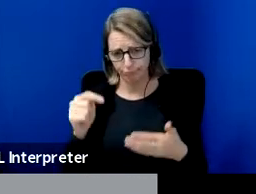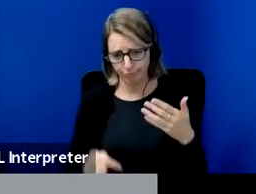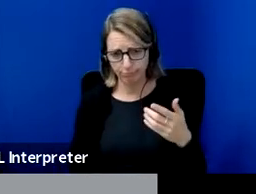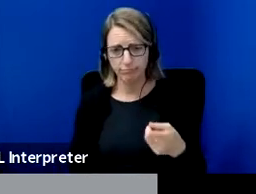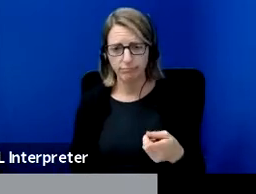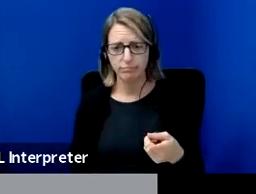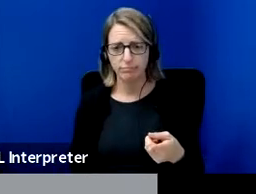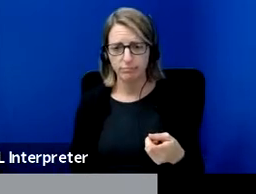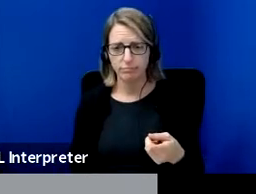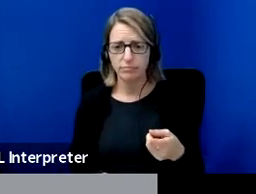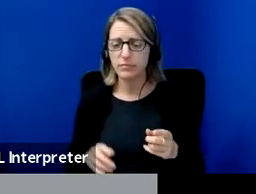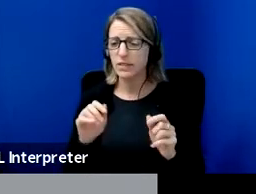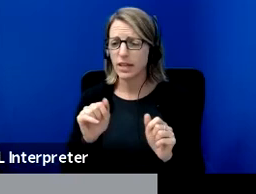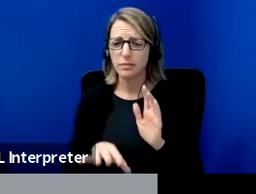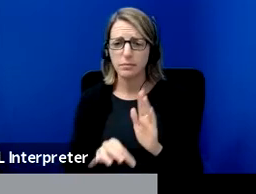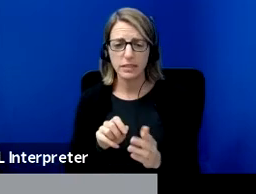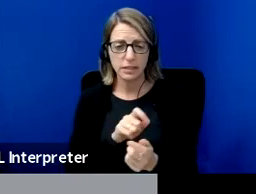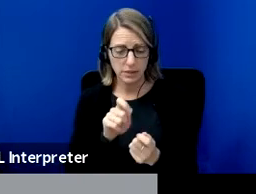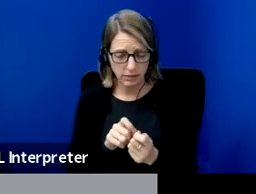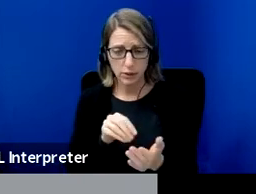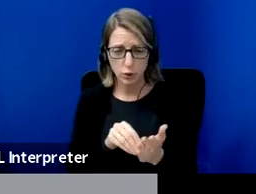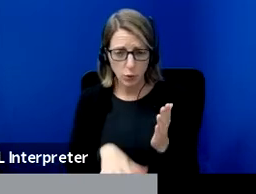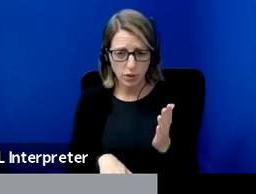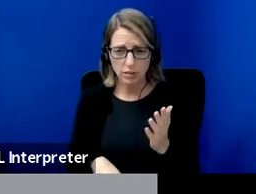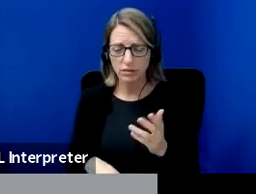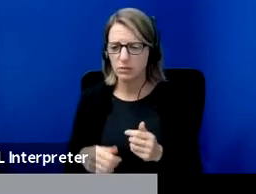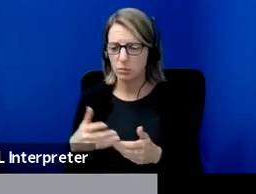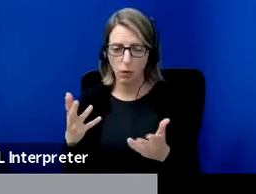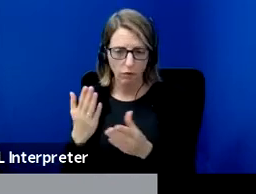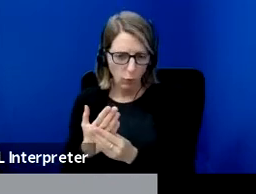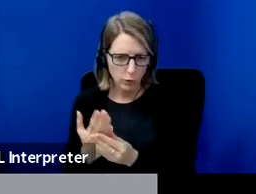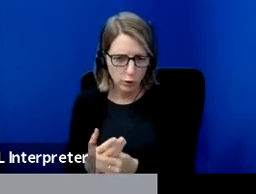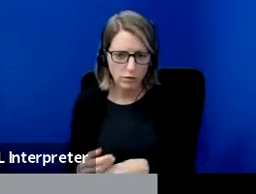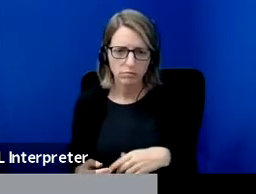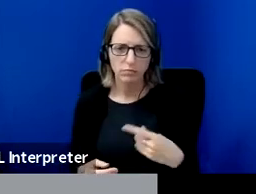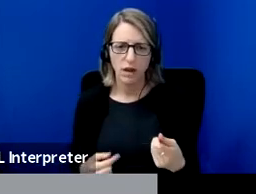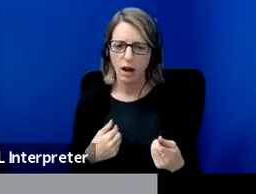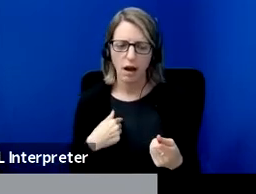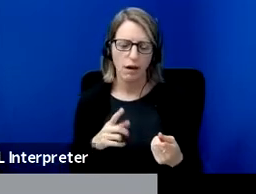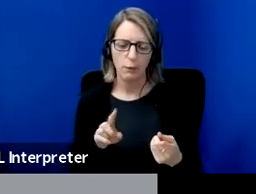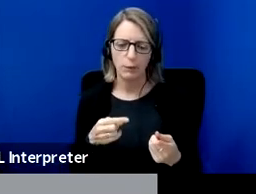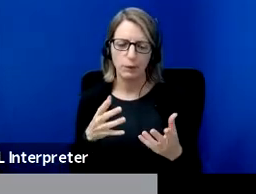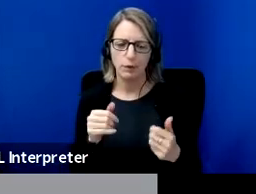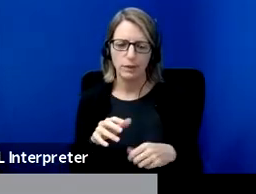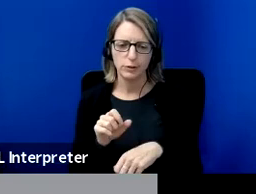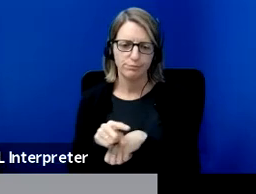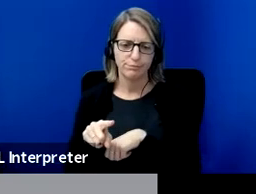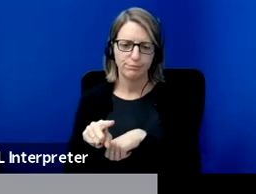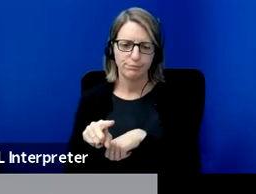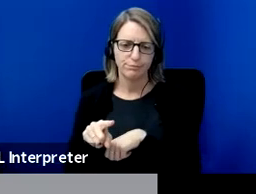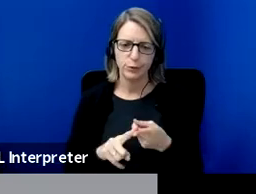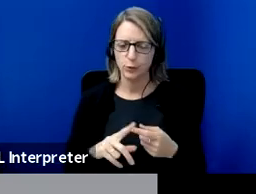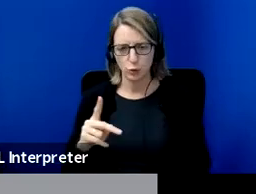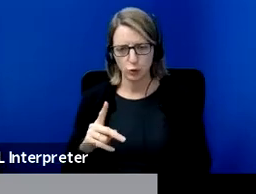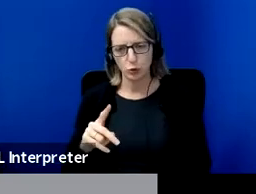I can pick specific students and which folders. I'm going to say, okay, I only want this to go to, let's do Christina this